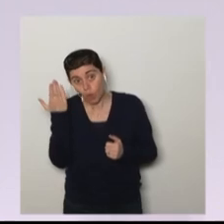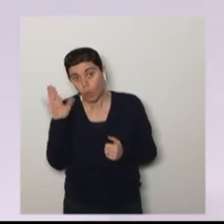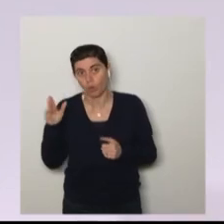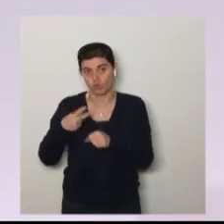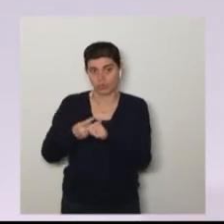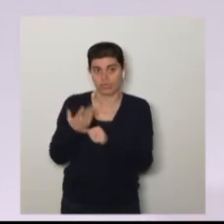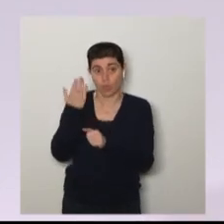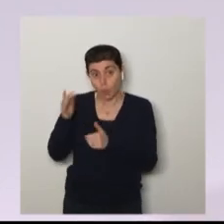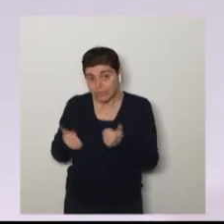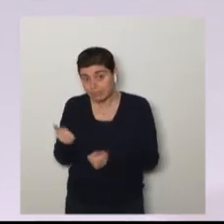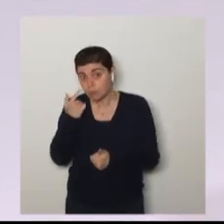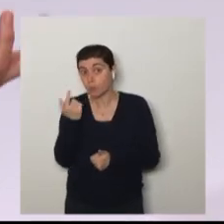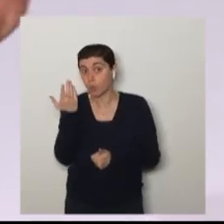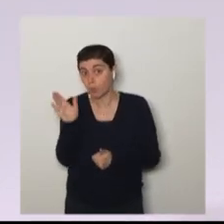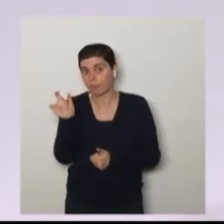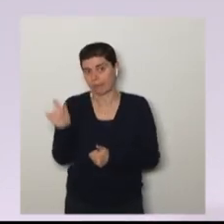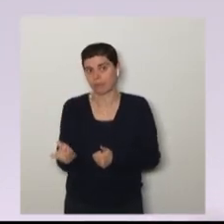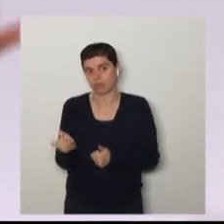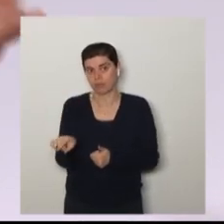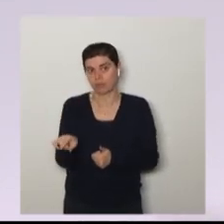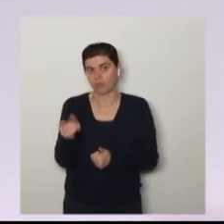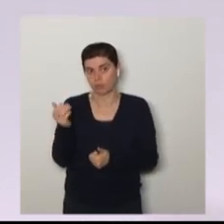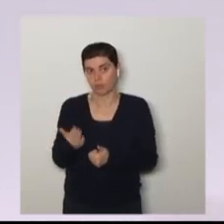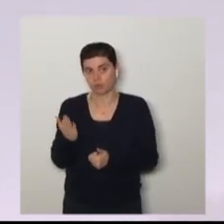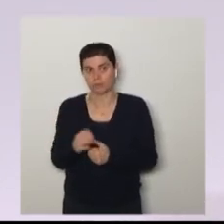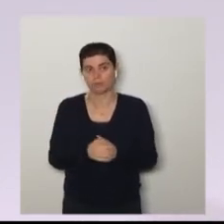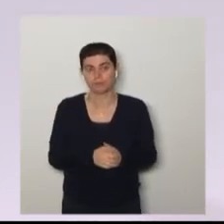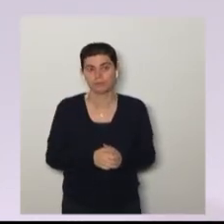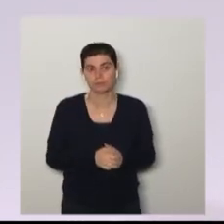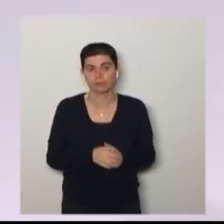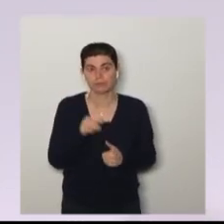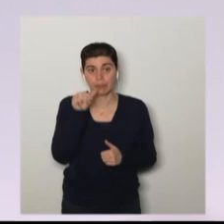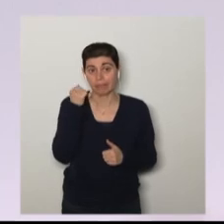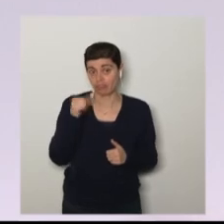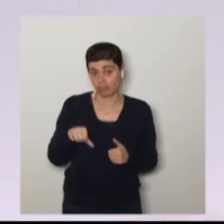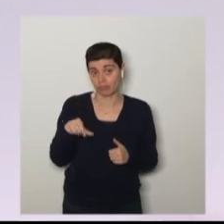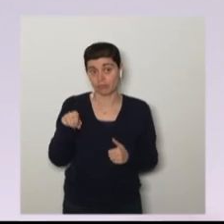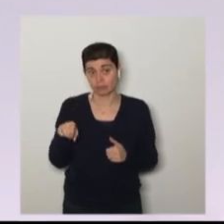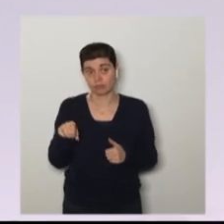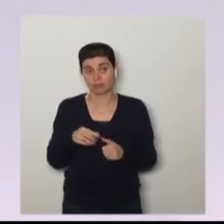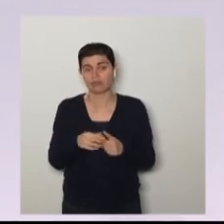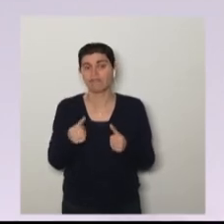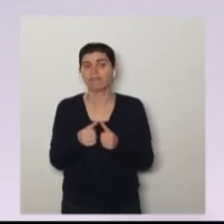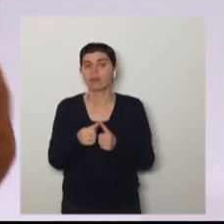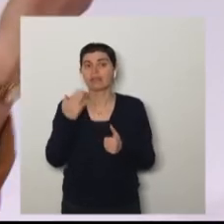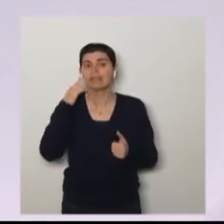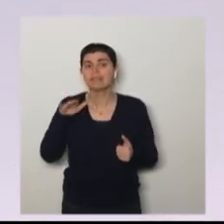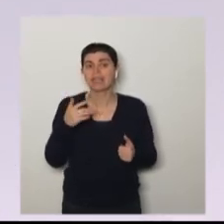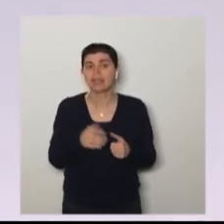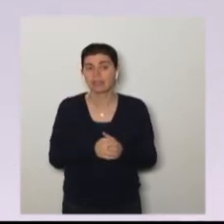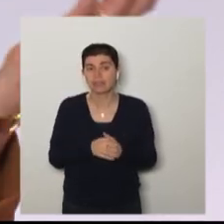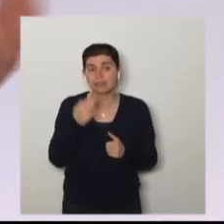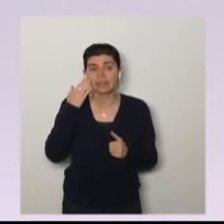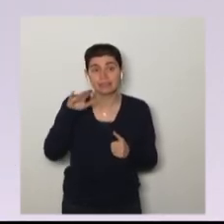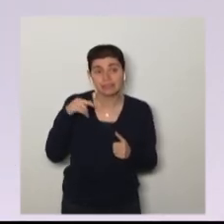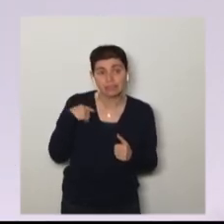others. We have developed in Belgium, well, as you might know, Maastricht is not so far from Belgium, so we collaborate